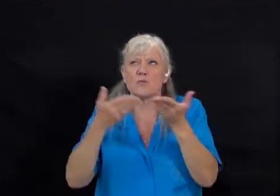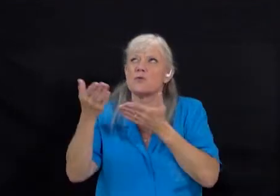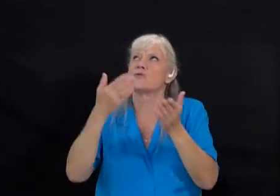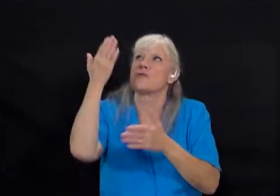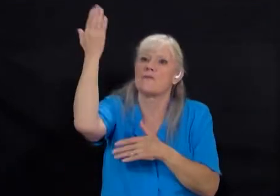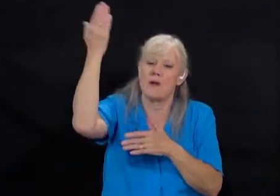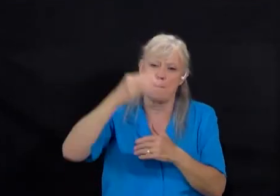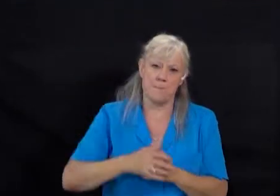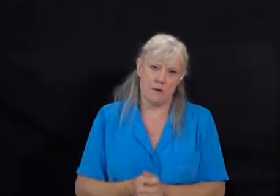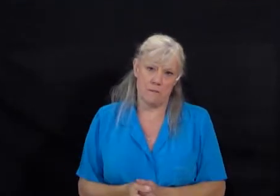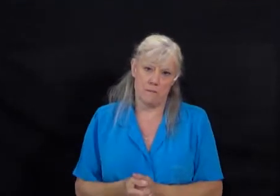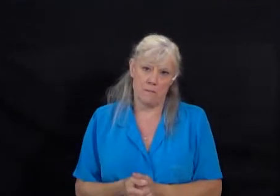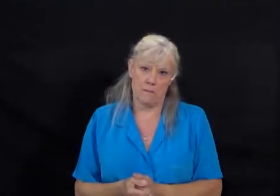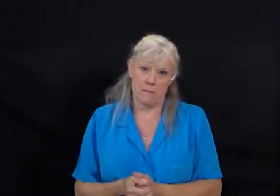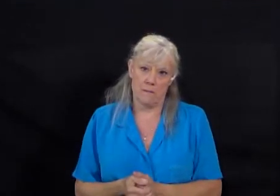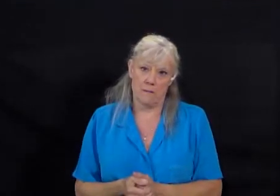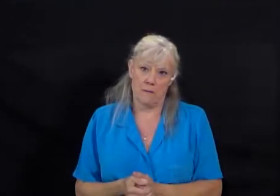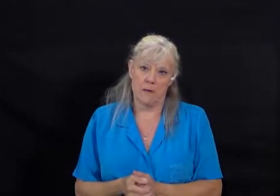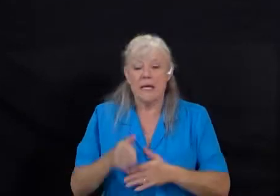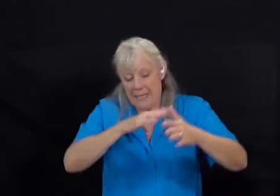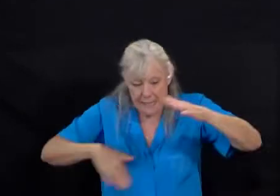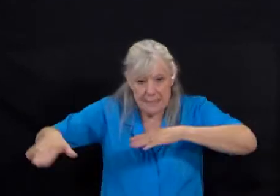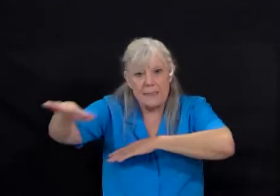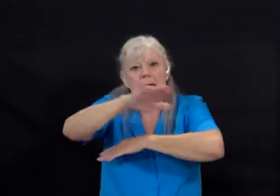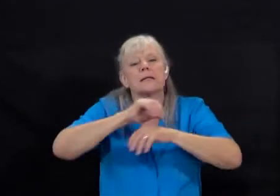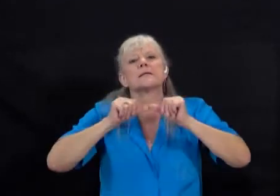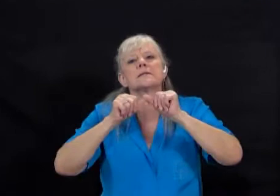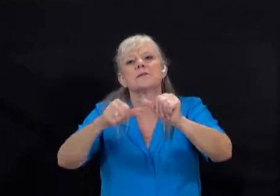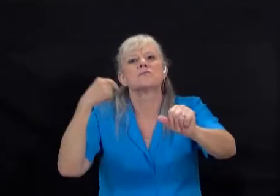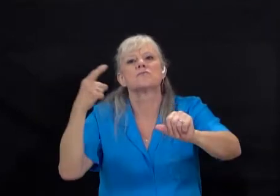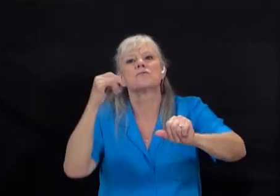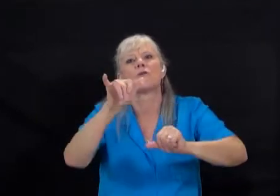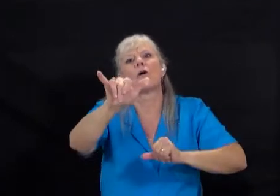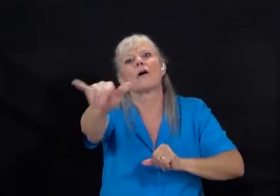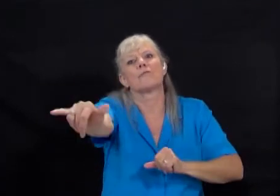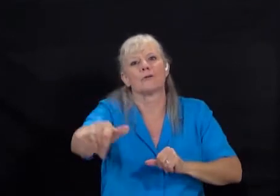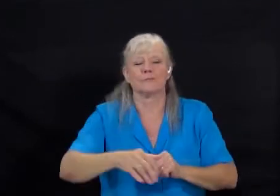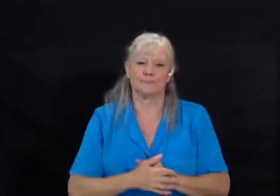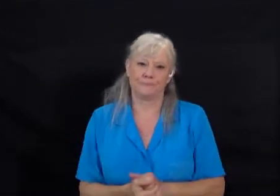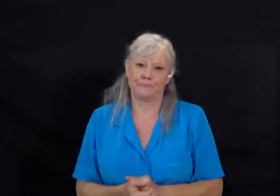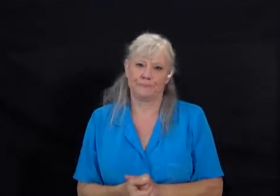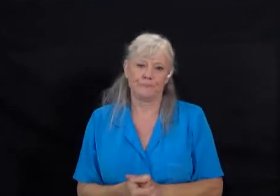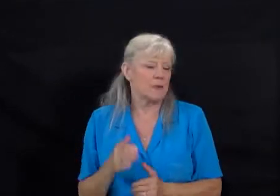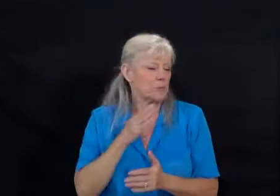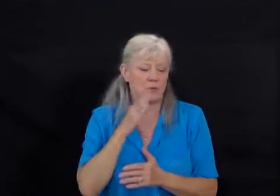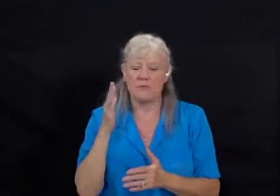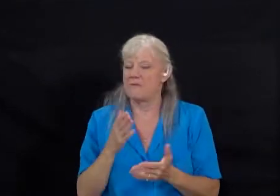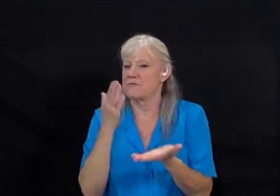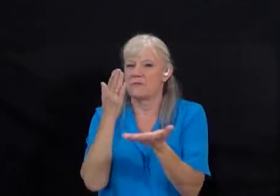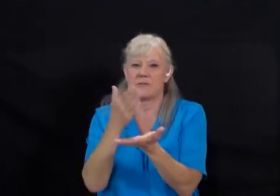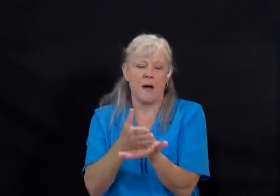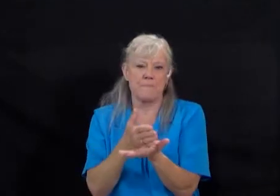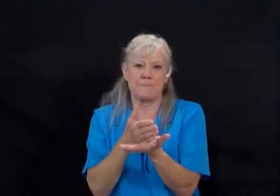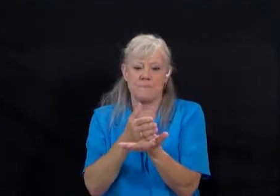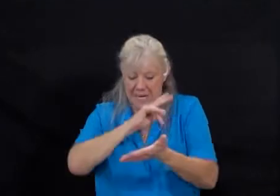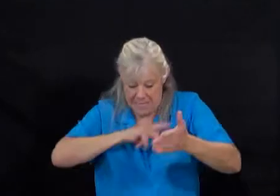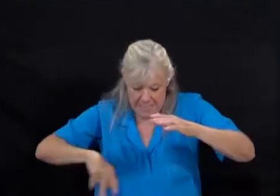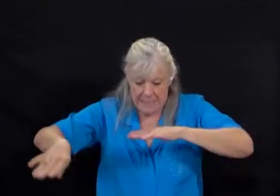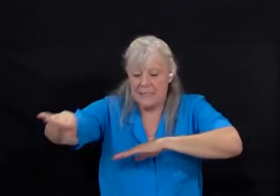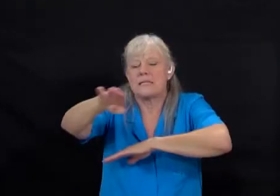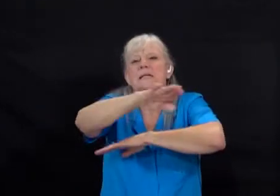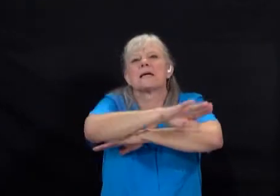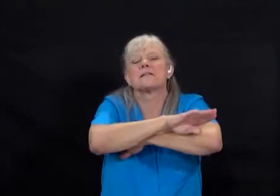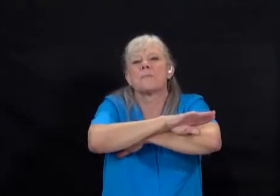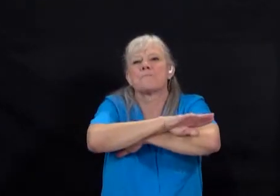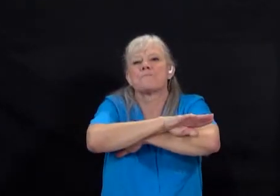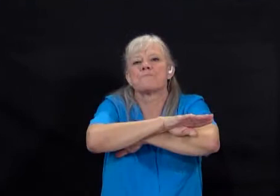His dominion is an everlasting dominion which shall not pass away, and his kingdom